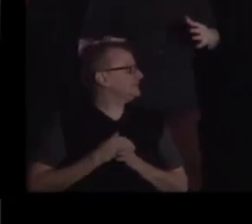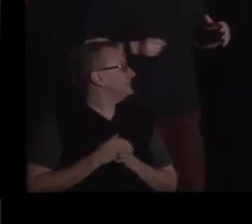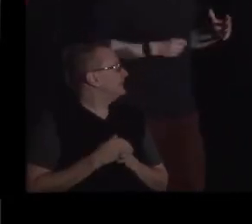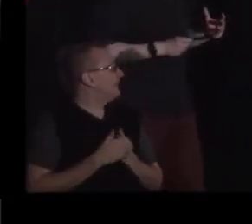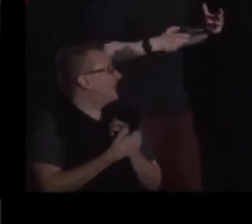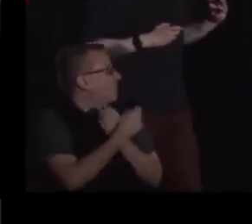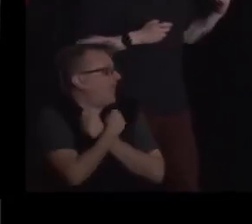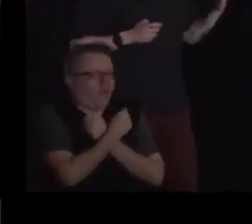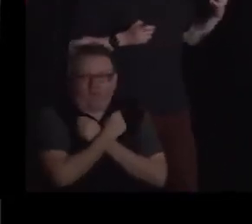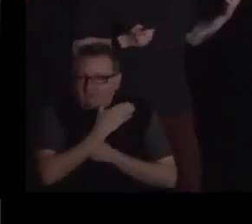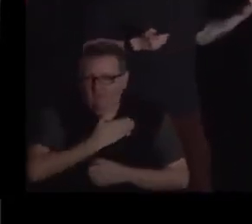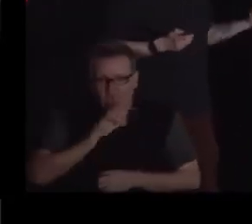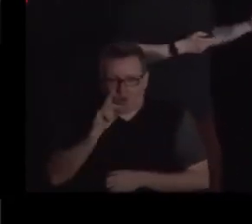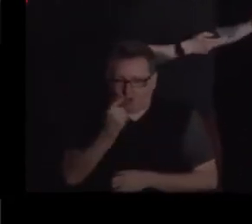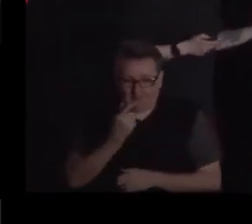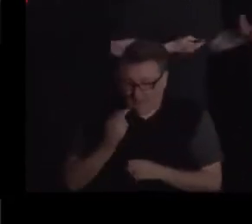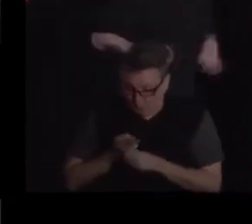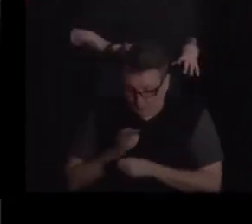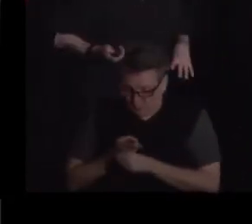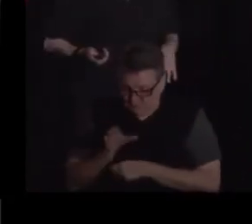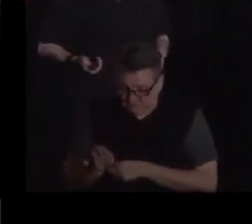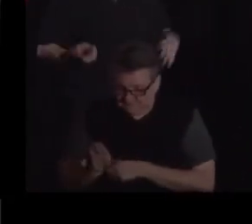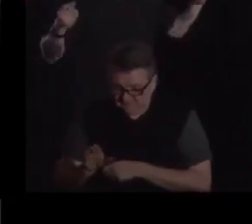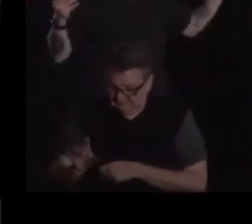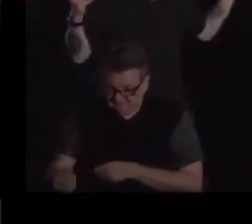just adore, and I just use him as a